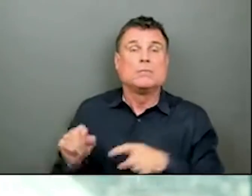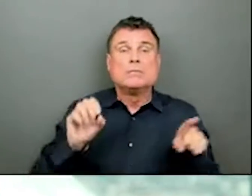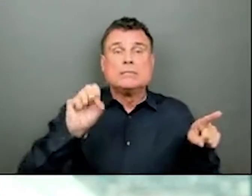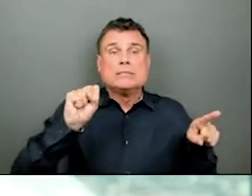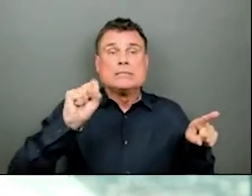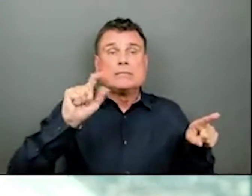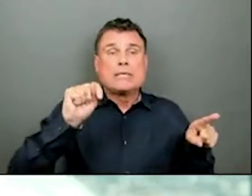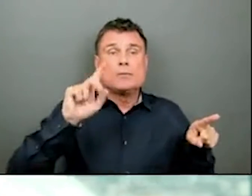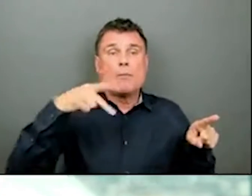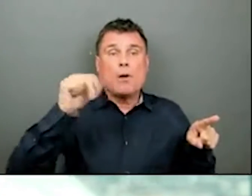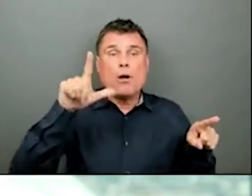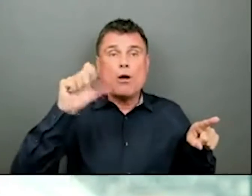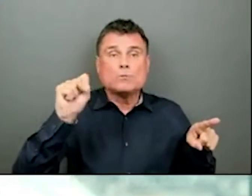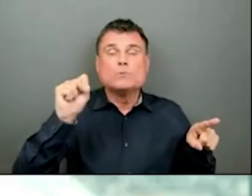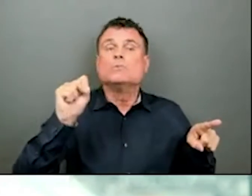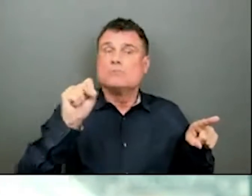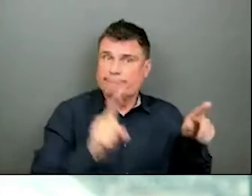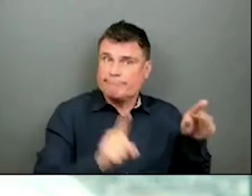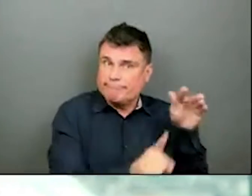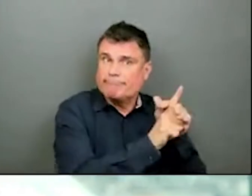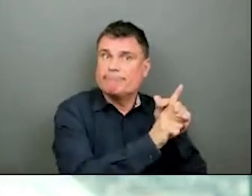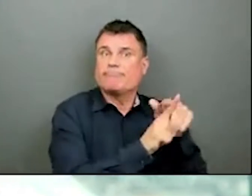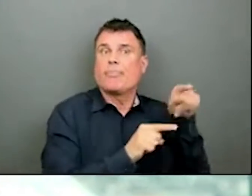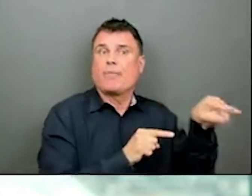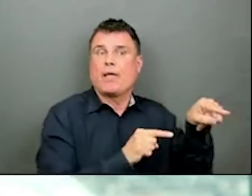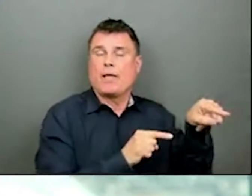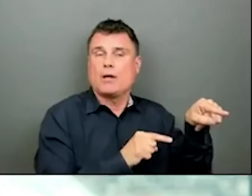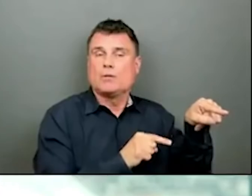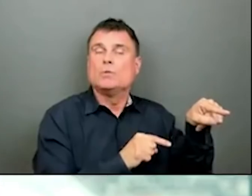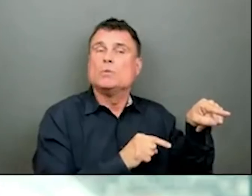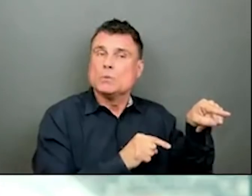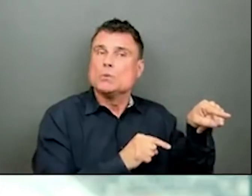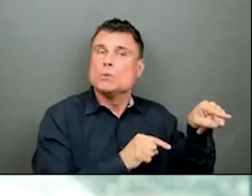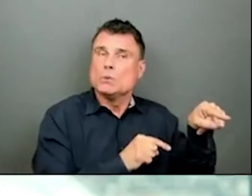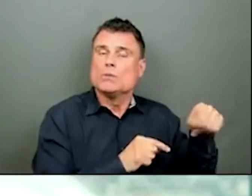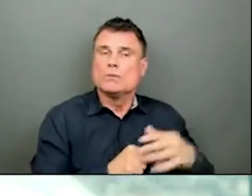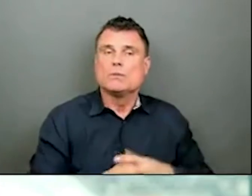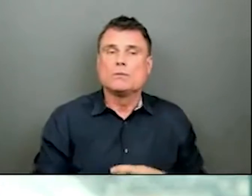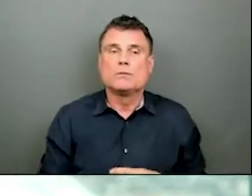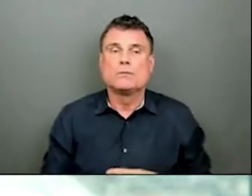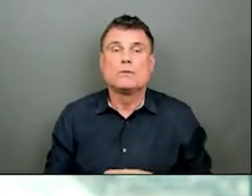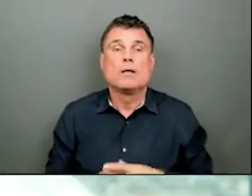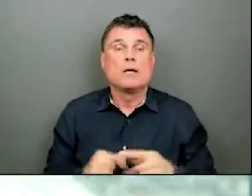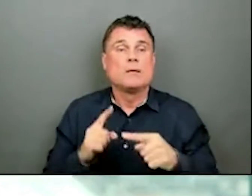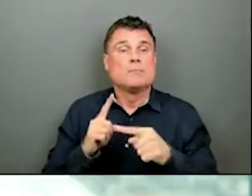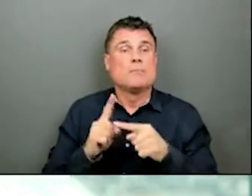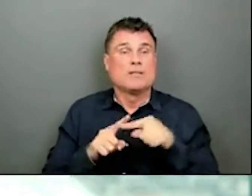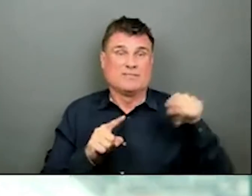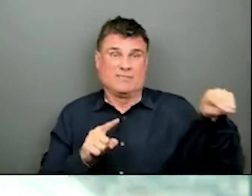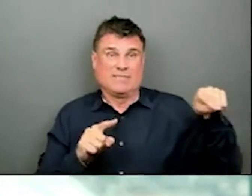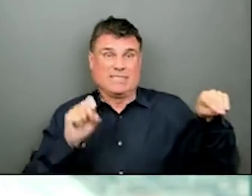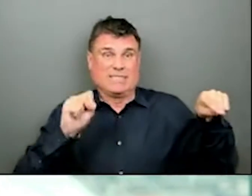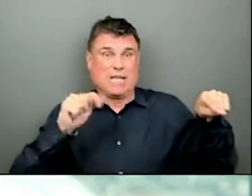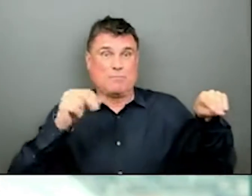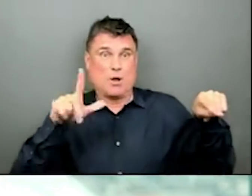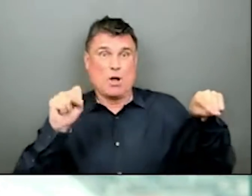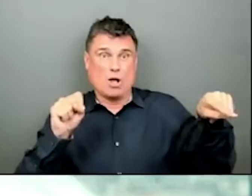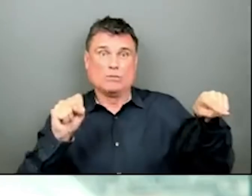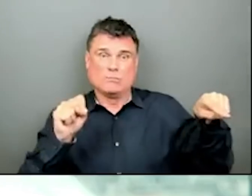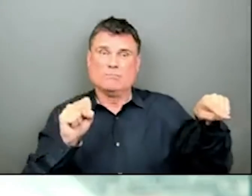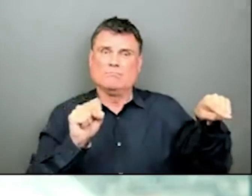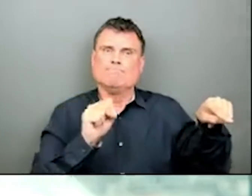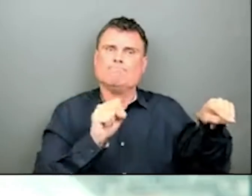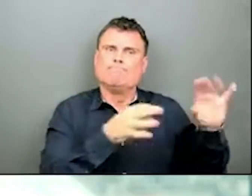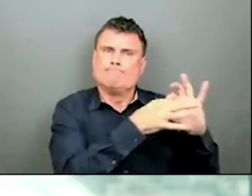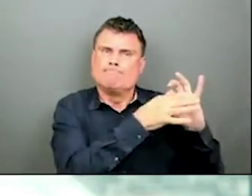challenges because of both an outbreak there and because of the fact that St. Paul's services the downtown east side, where there had